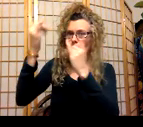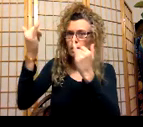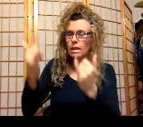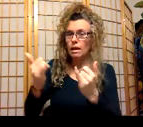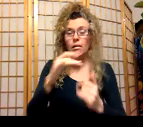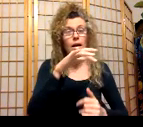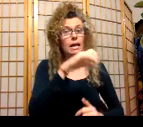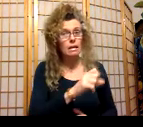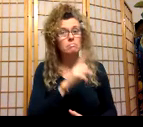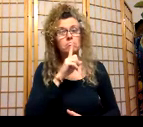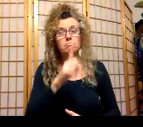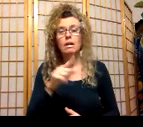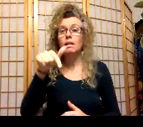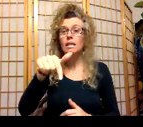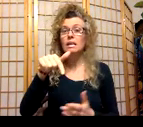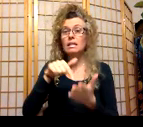Yes, certainly. These